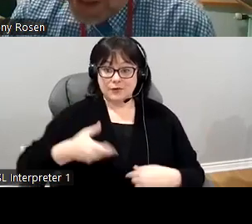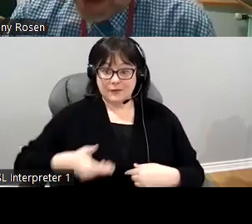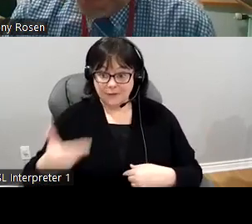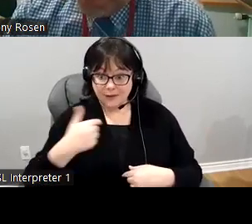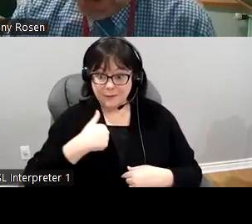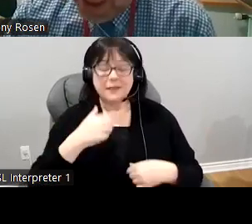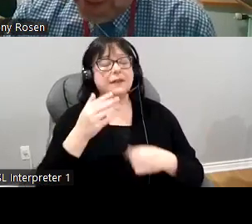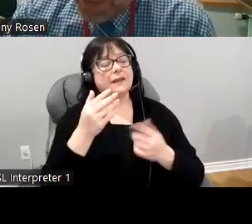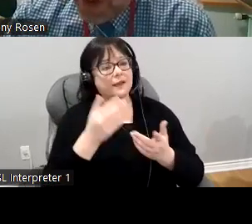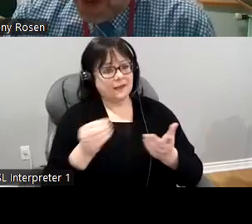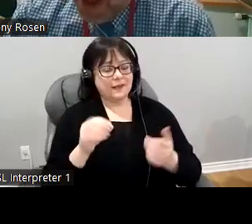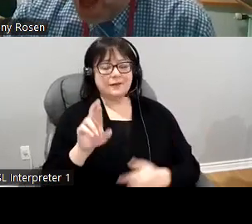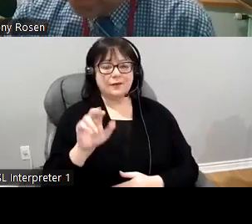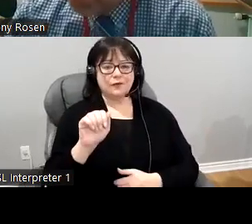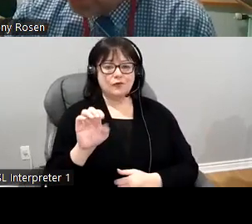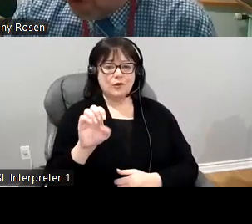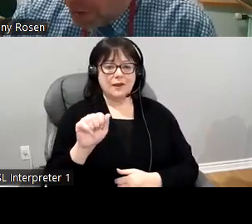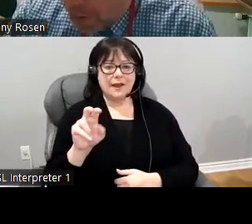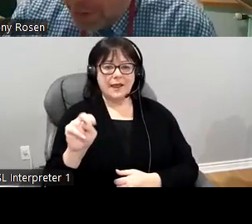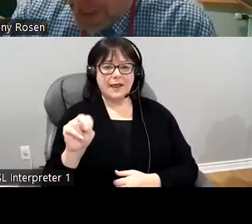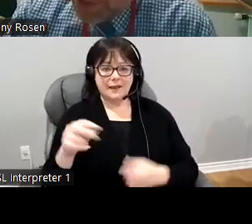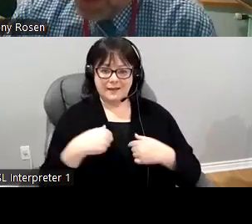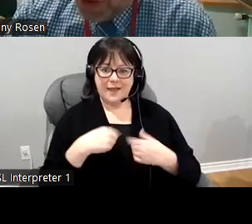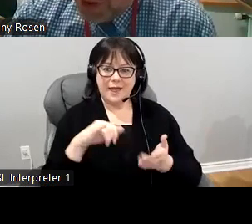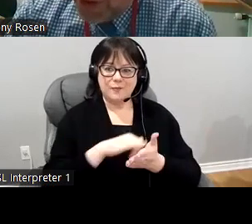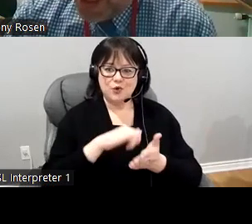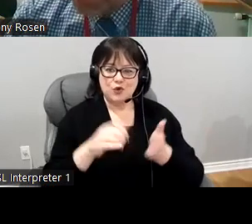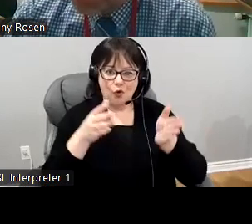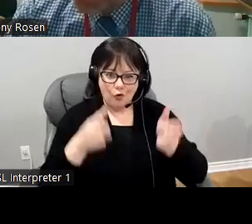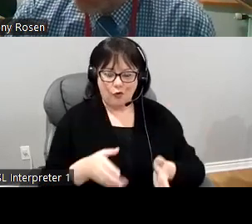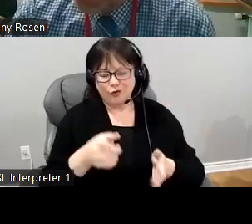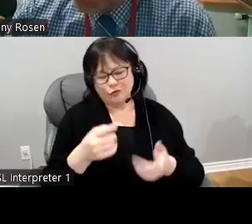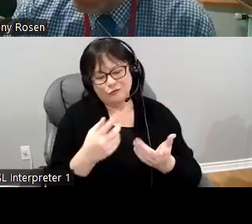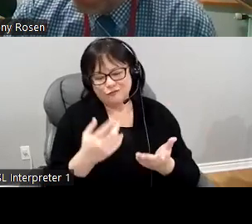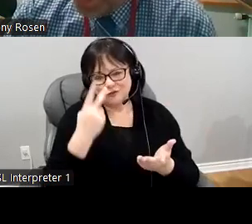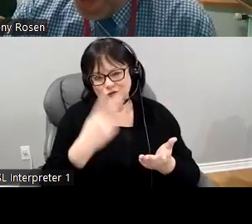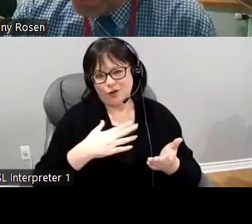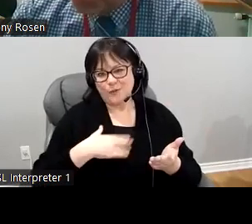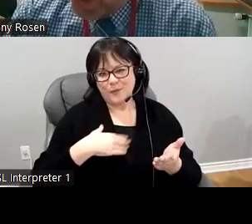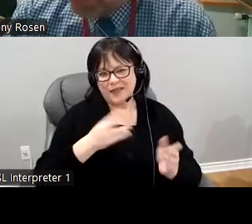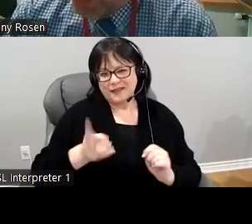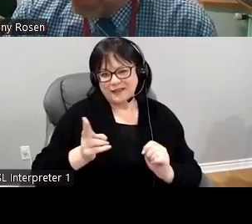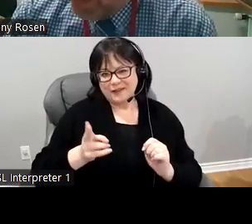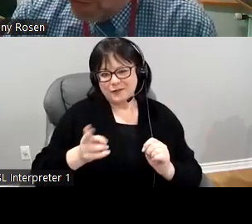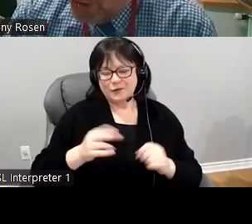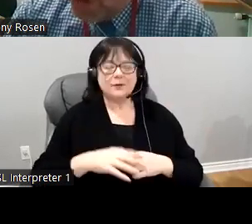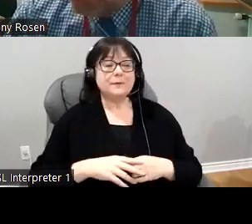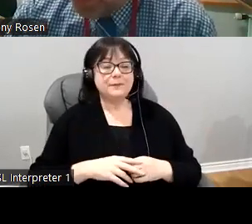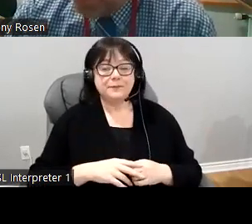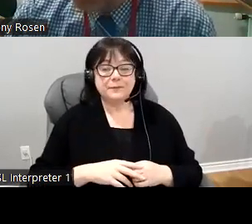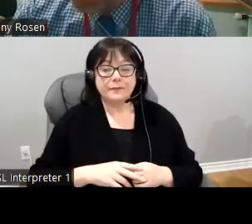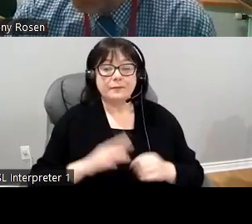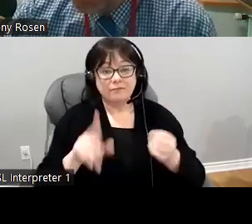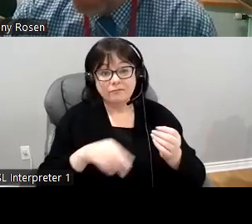Abuse Ontario team. I'm a New Yorker, as you heard, and so I am going to